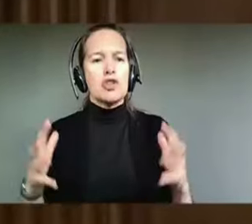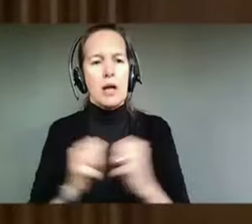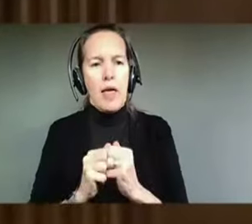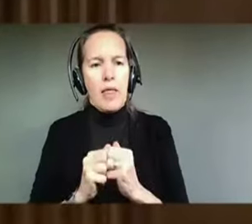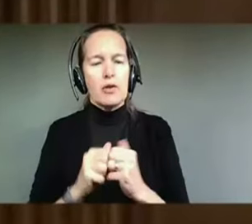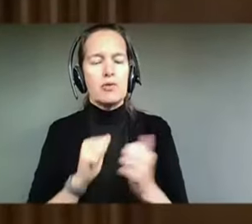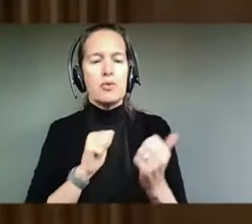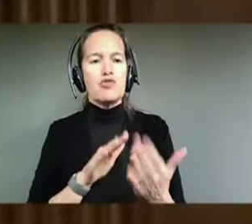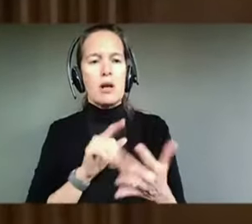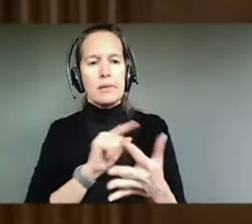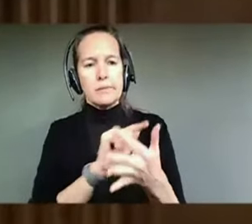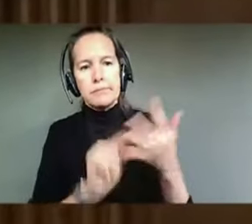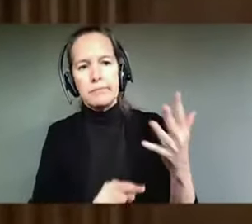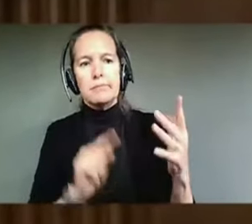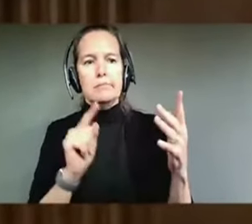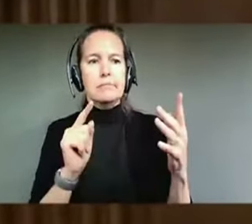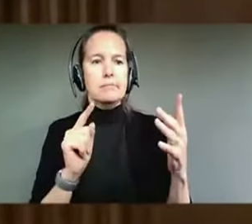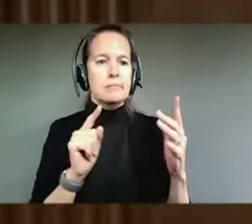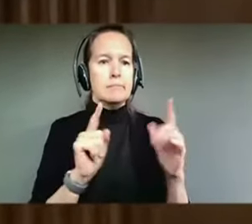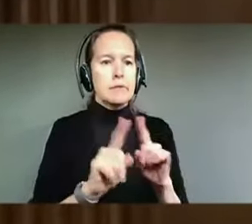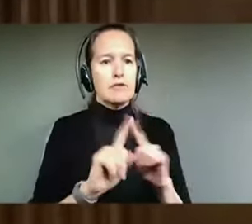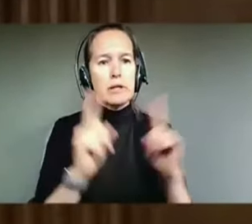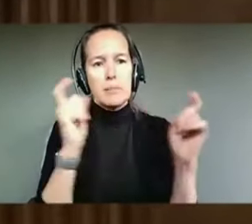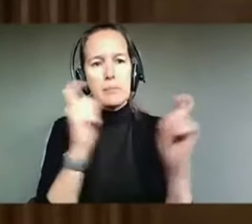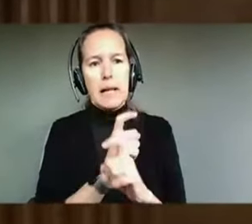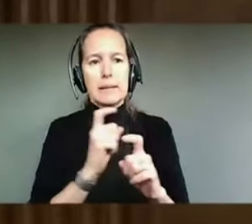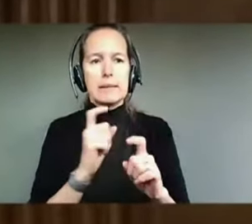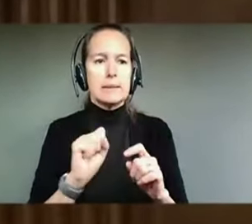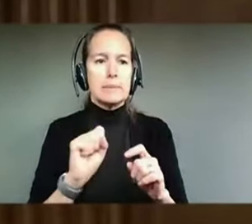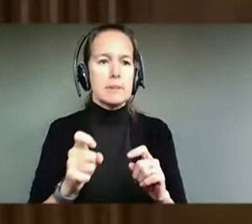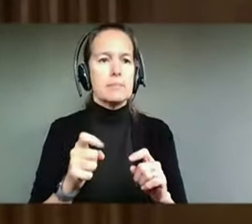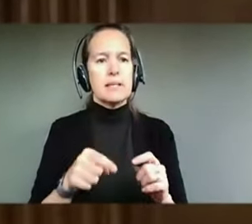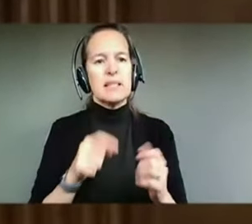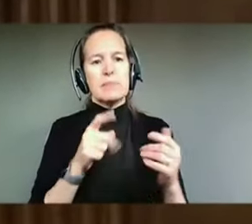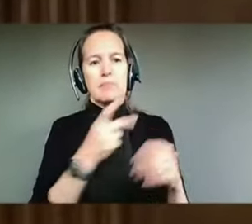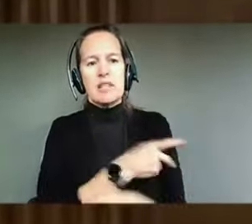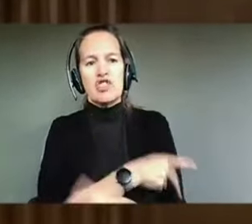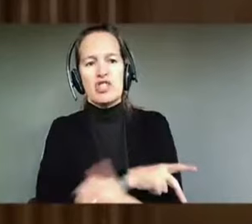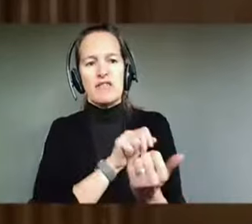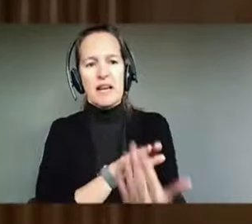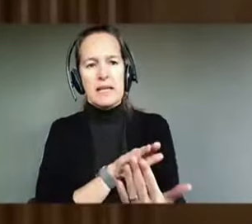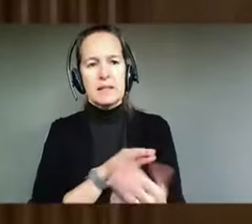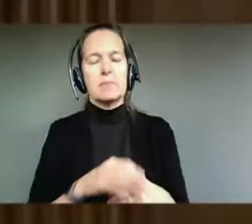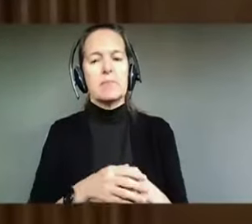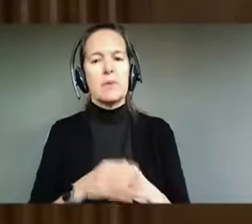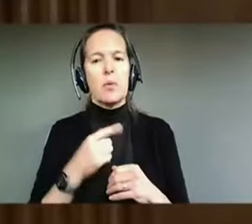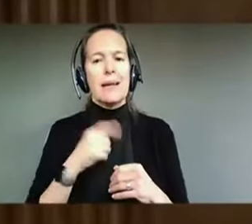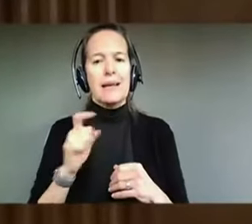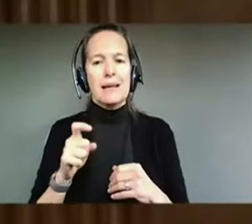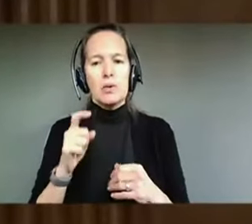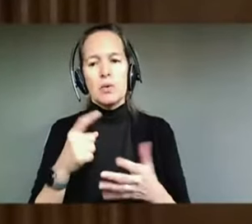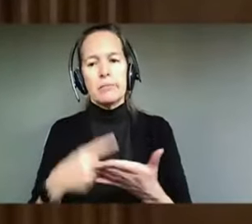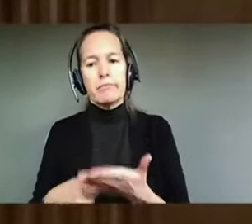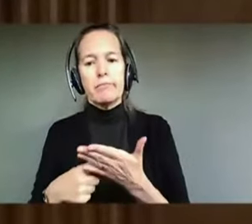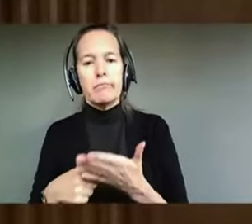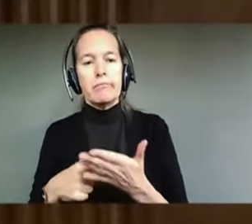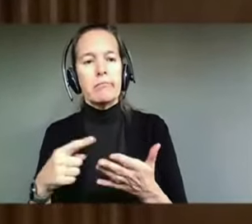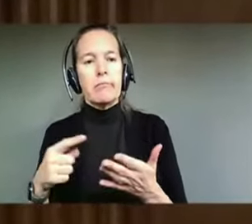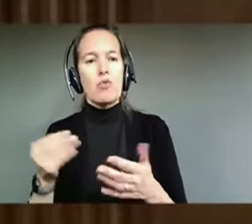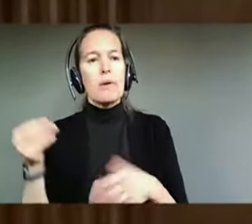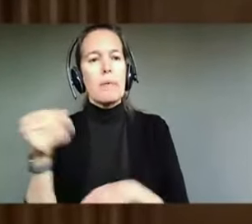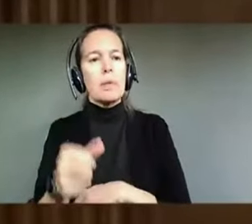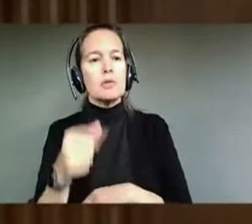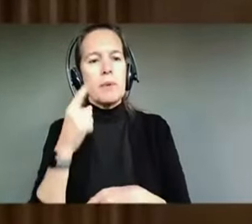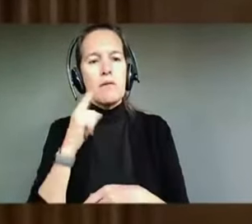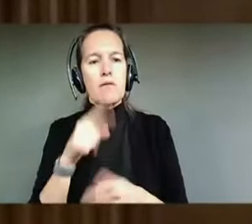symptoms, complexes that these patients face. To make this vision possible, we need to address reimbursement for providers in a